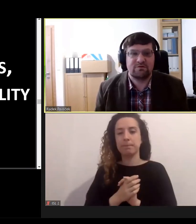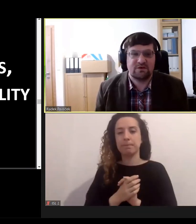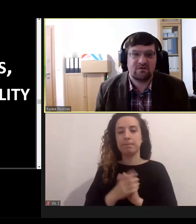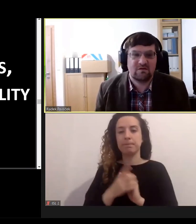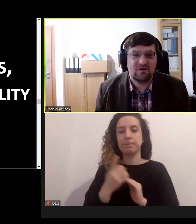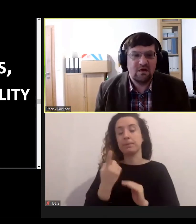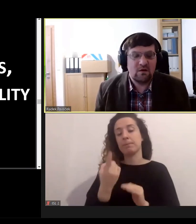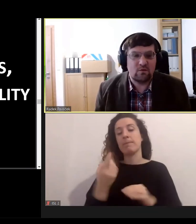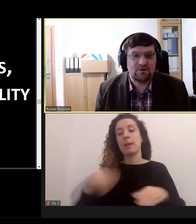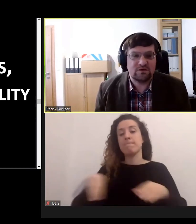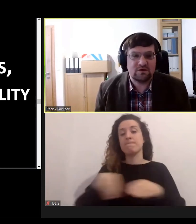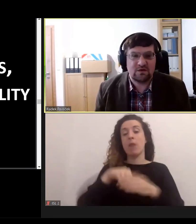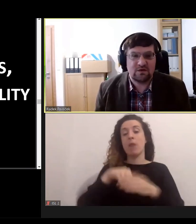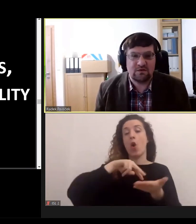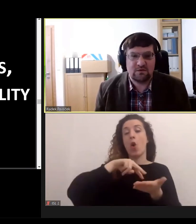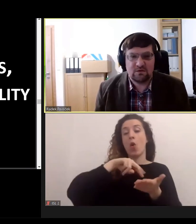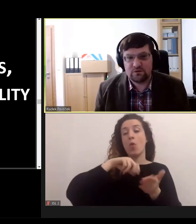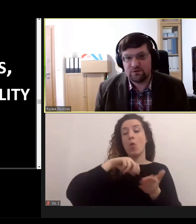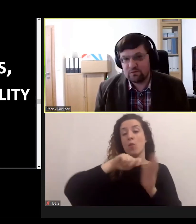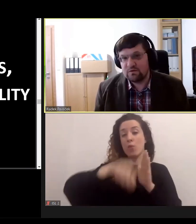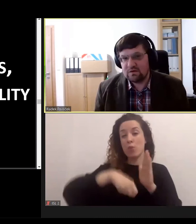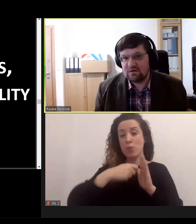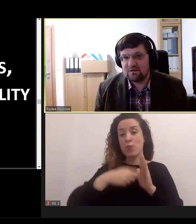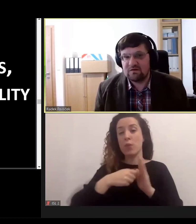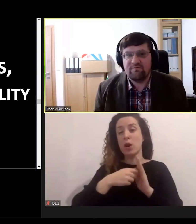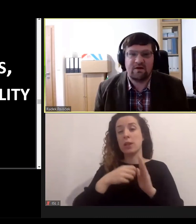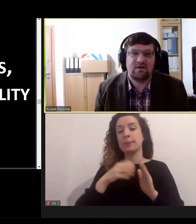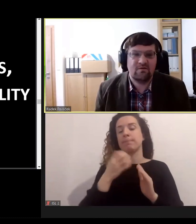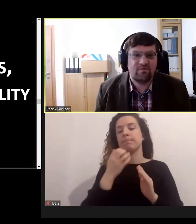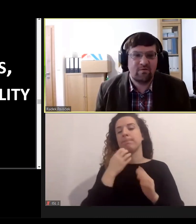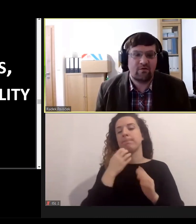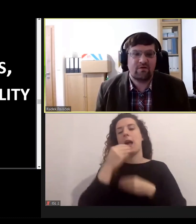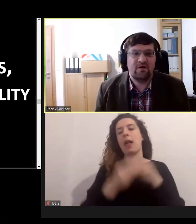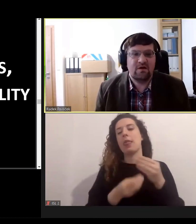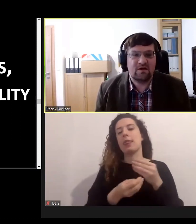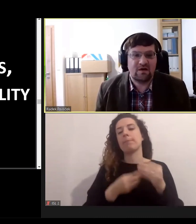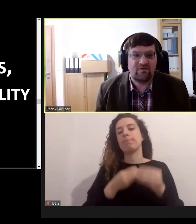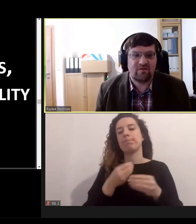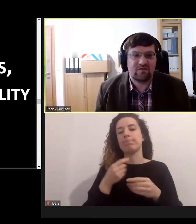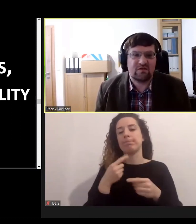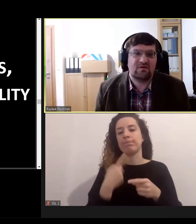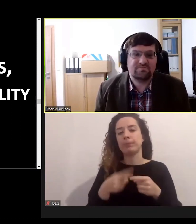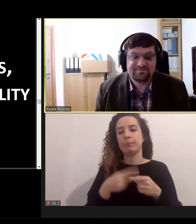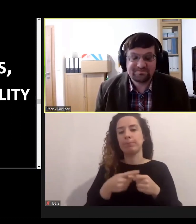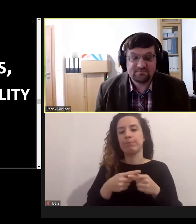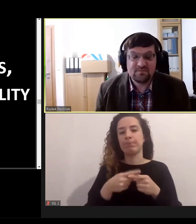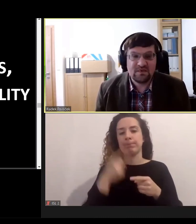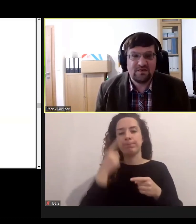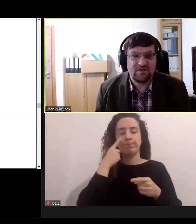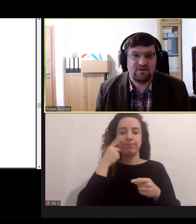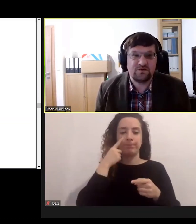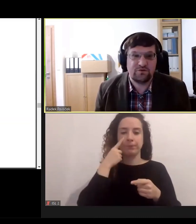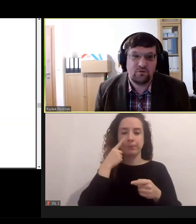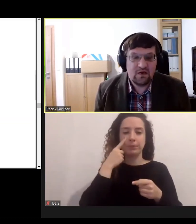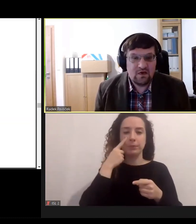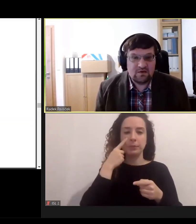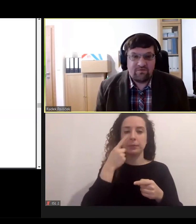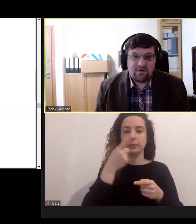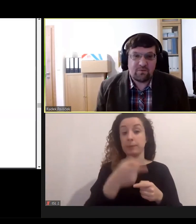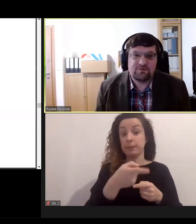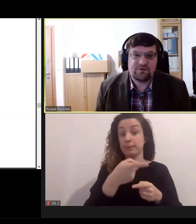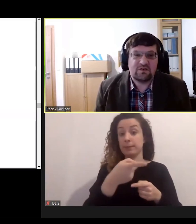How we did this? As I said, we usually need 1 week to introduce all of